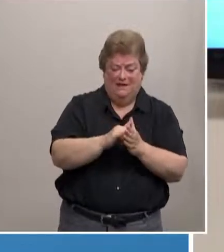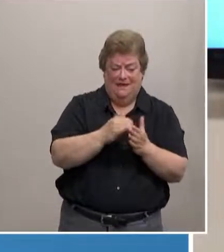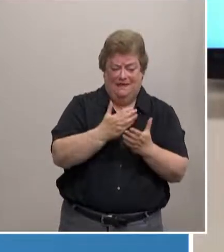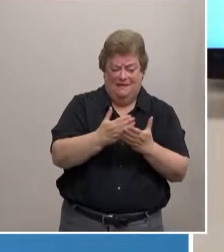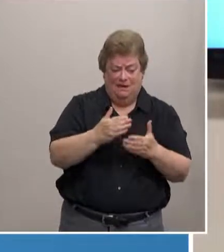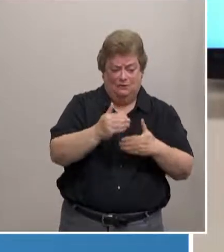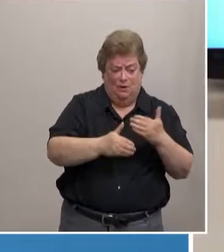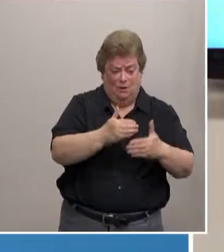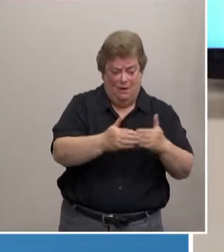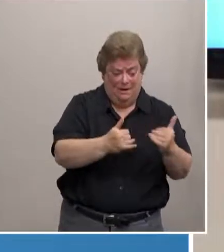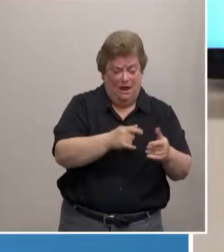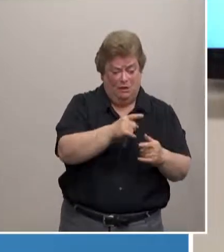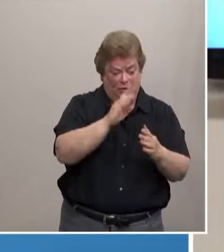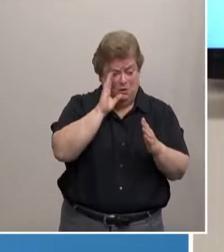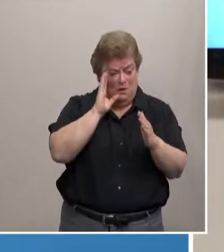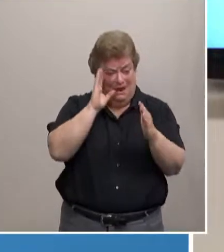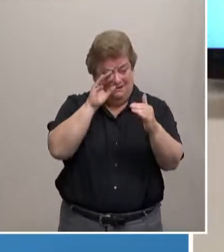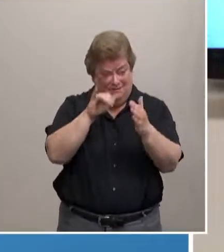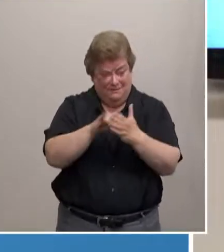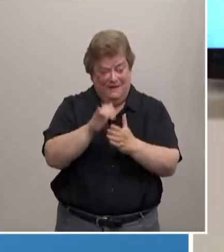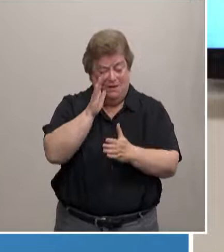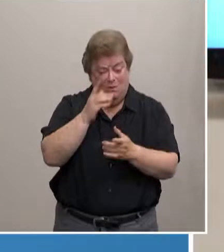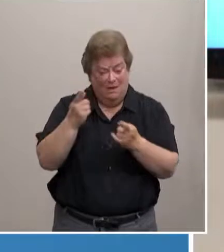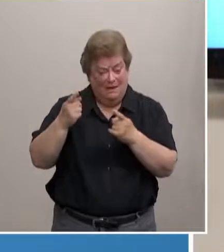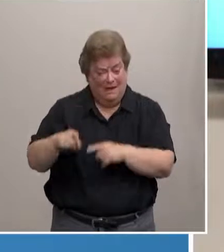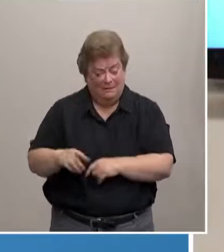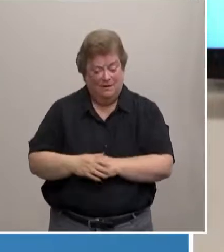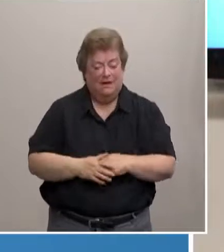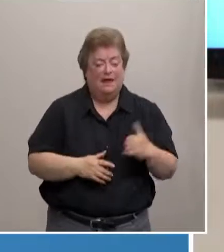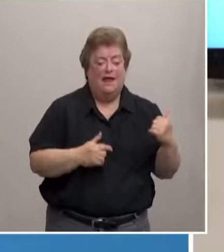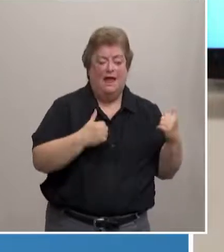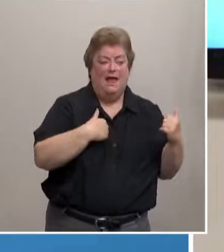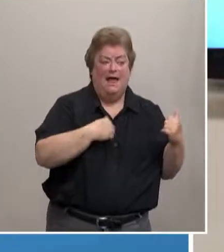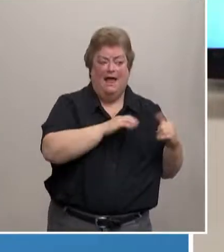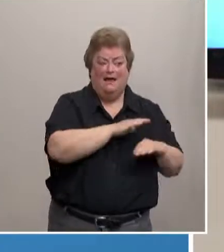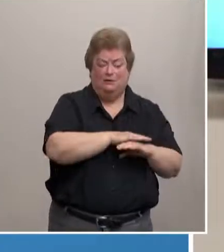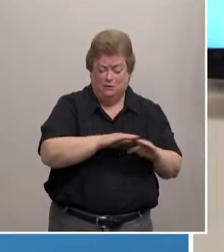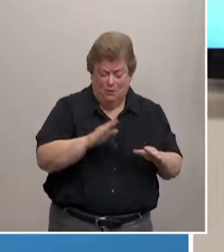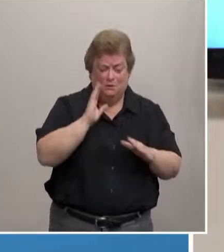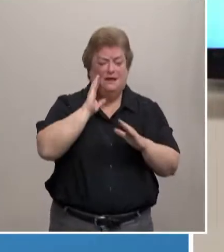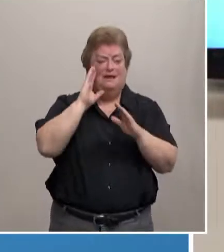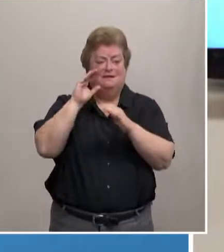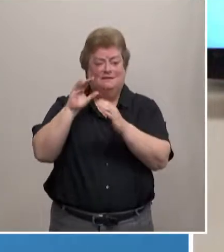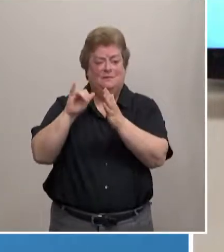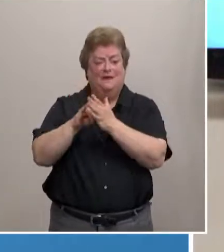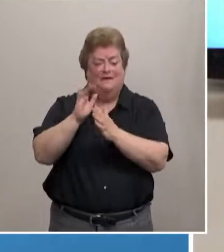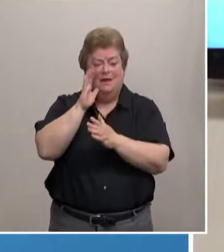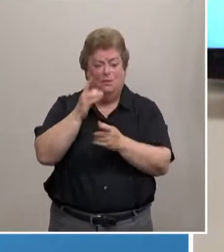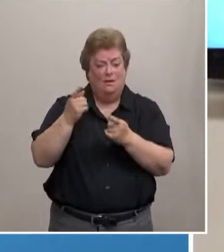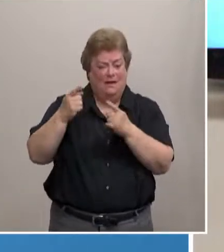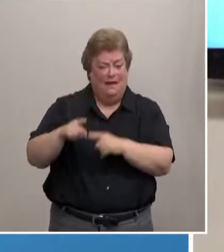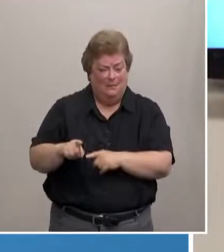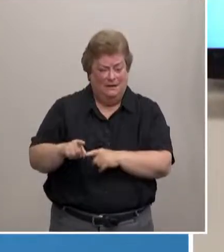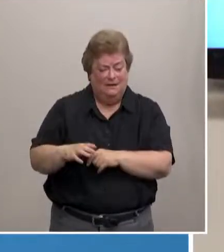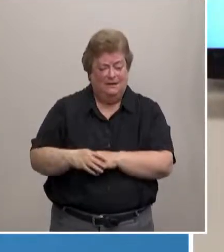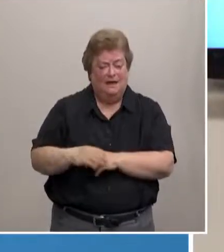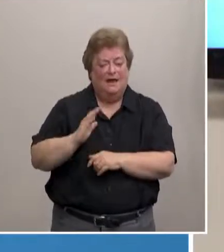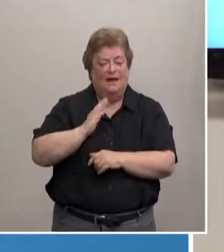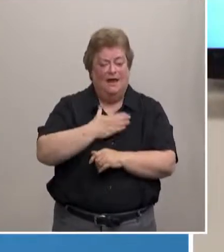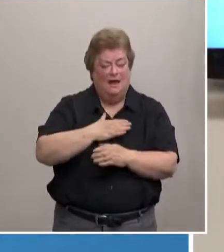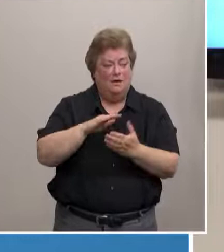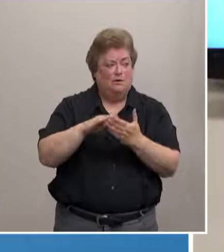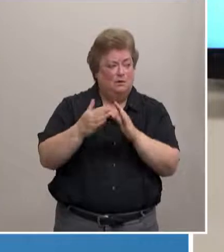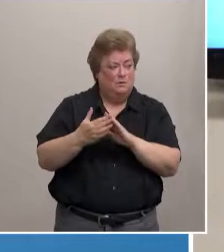that happening? You know, Brent, I don't anticipate it happening. You know, I think our community's shown